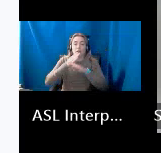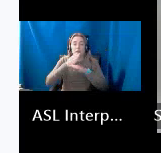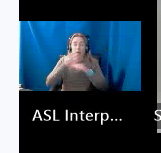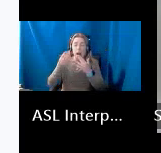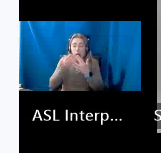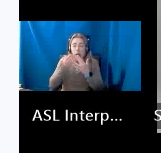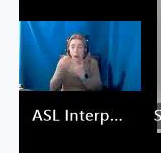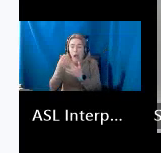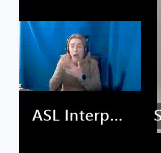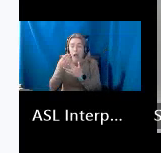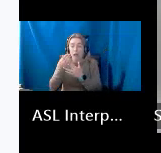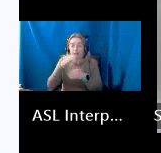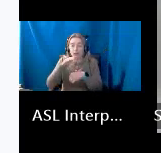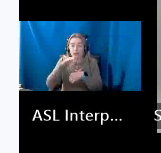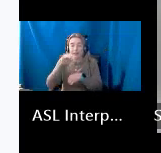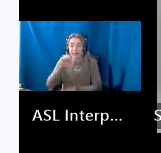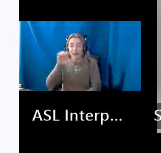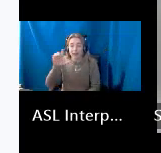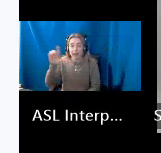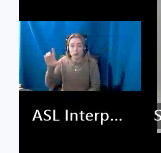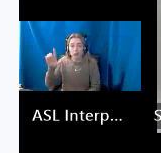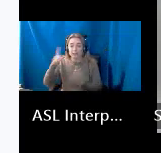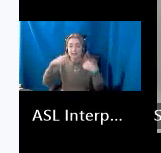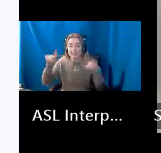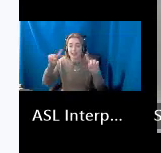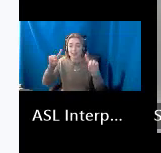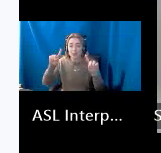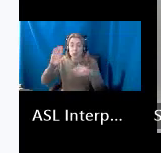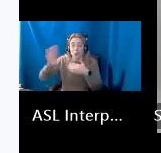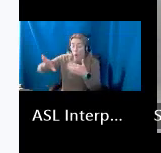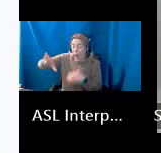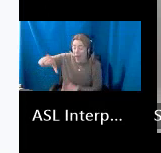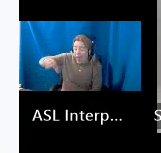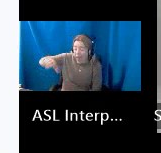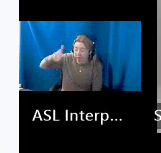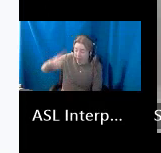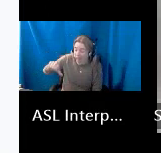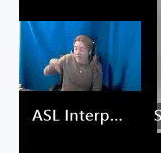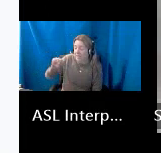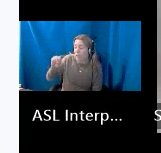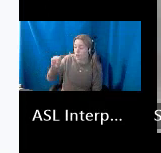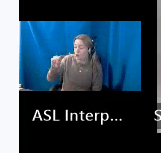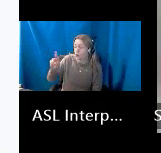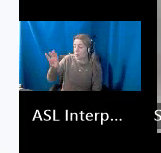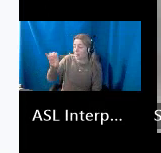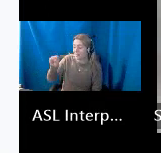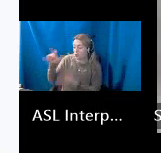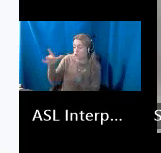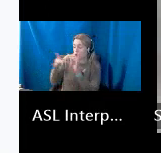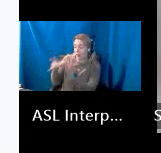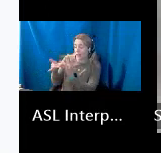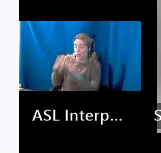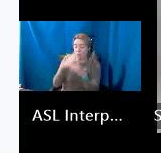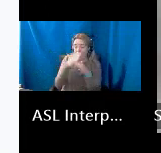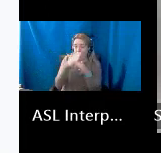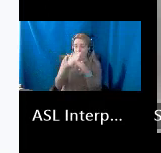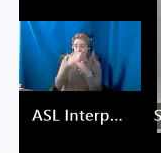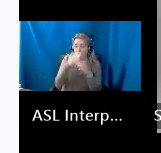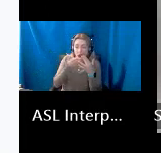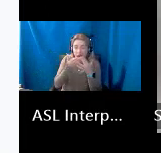Barriers. Anything that can any of my resources that had to do with barriers or obstacles goes underneath that